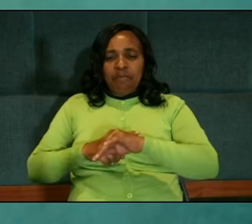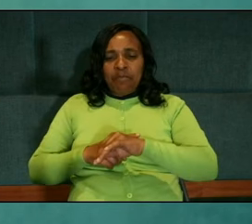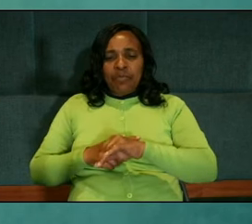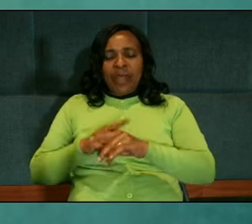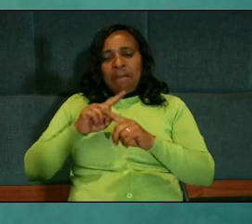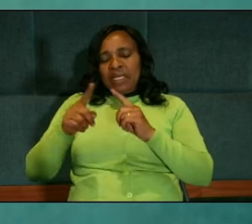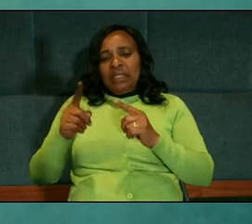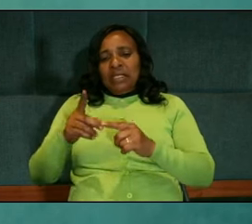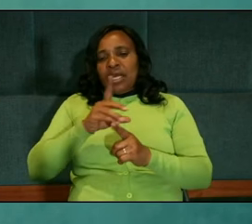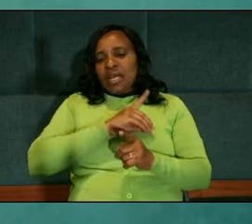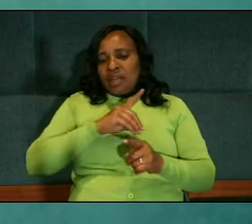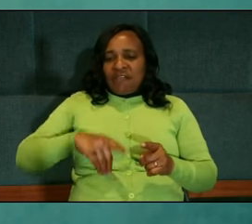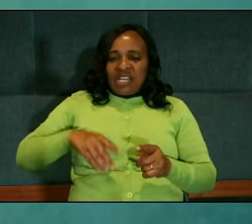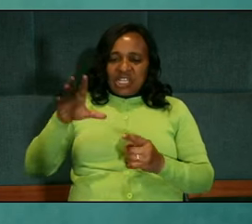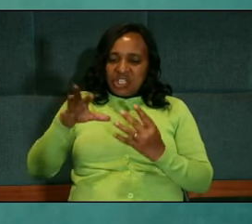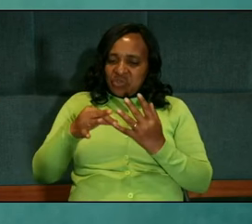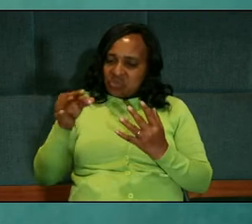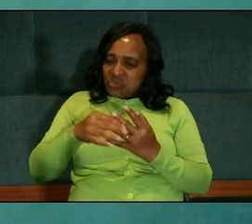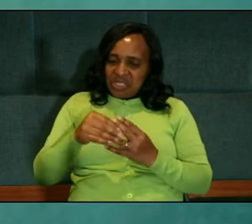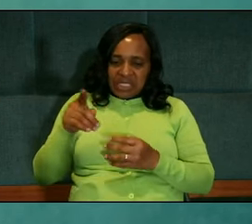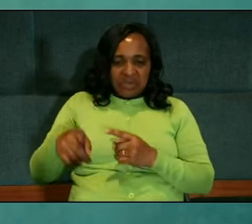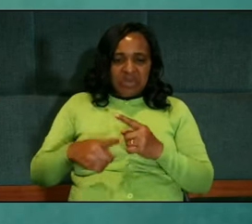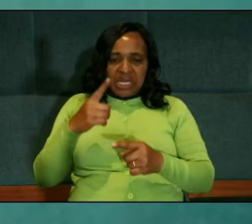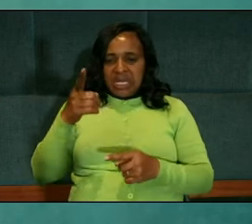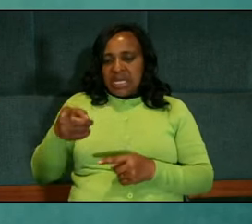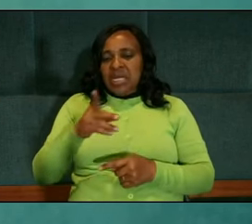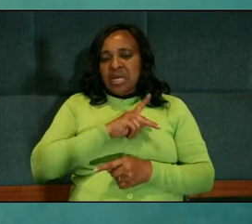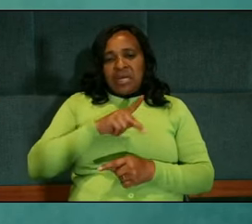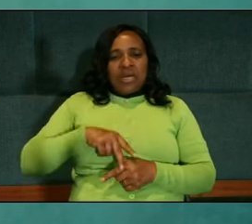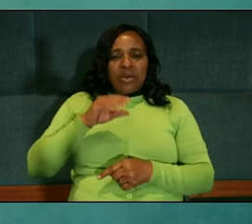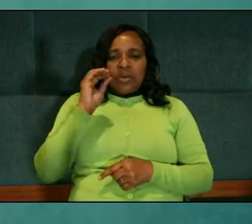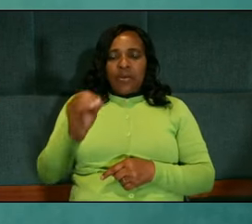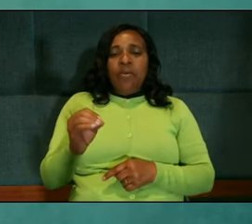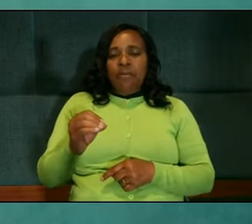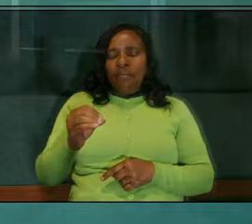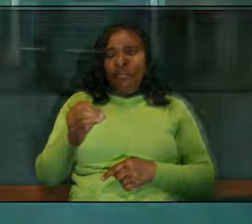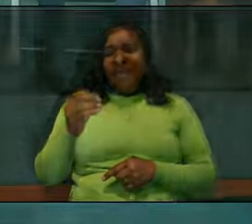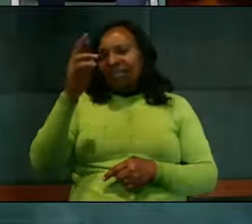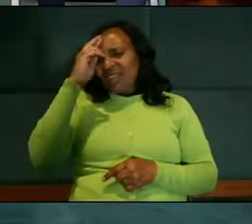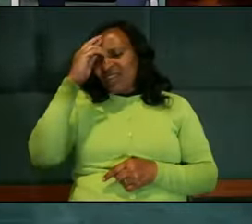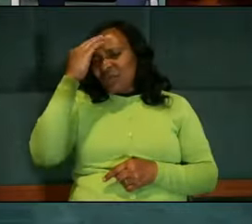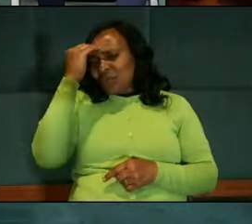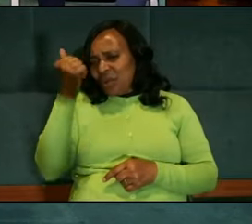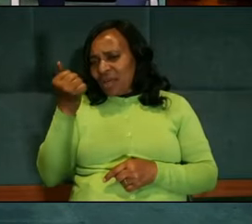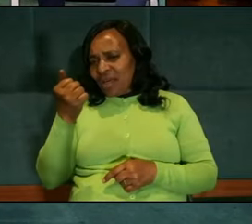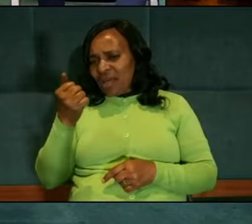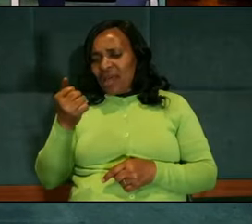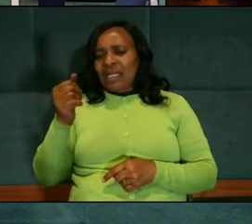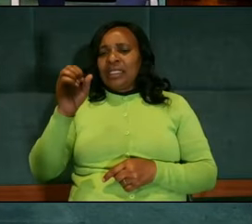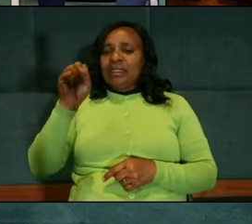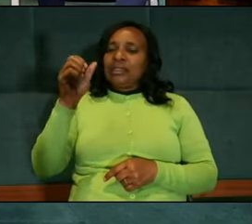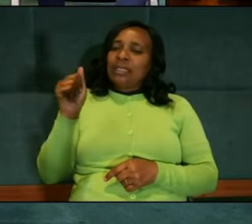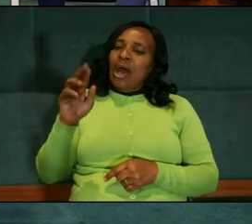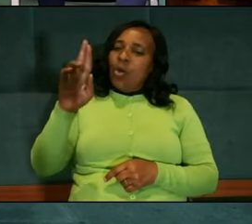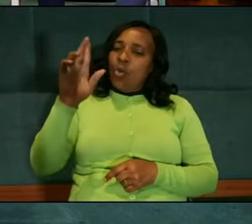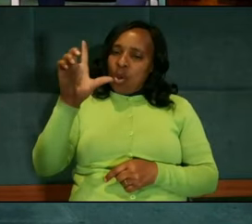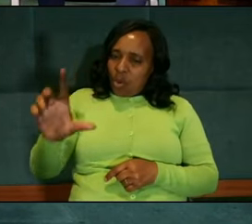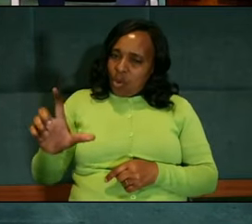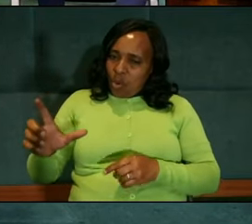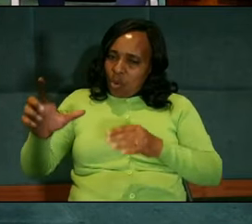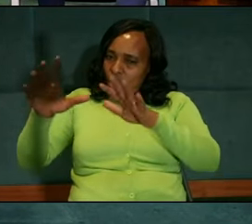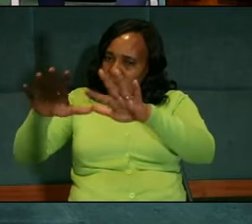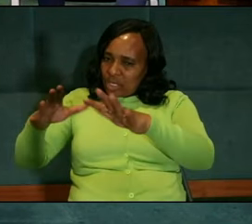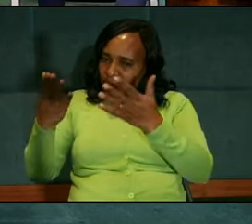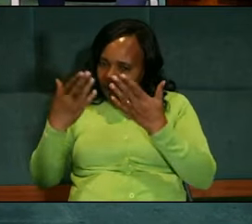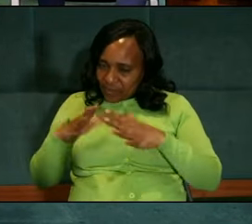David chose not to do it. Saul was God's chosen one. So the reason was, Saul was God's anointed, and therefore, you